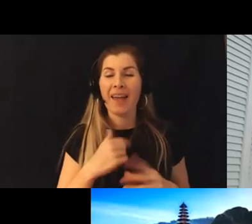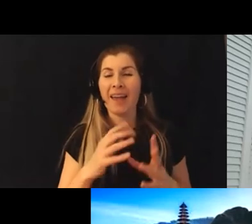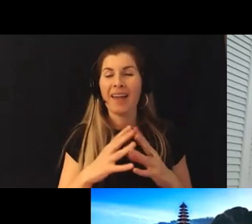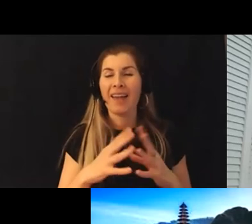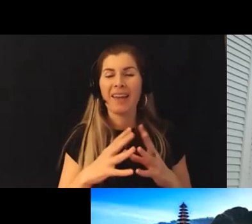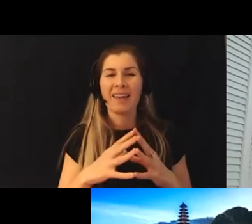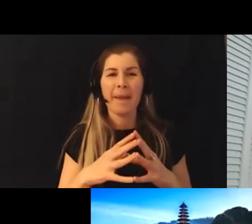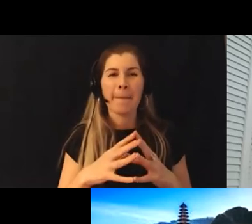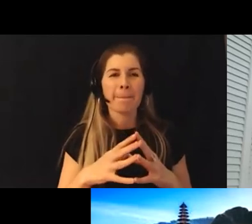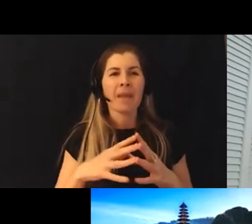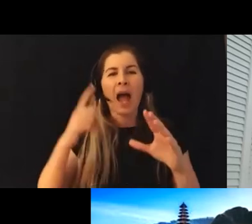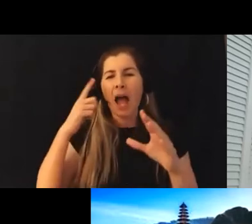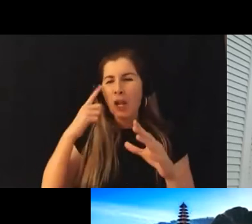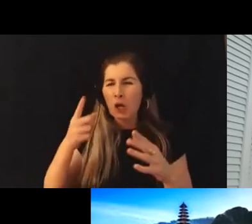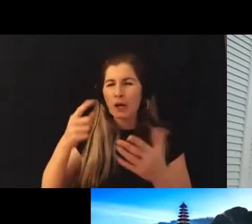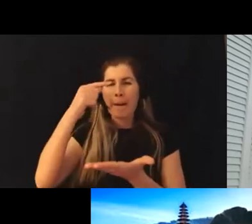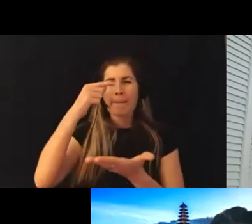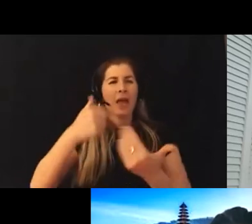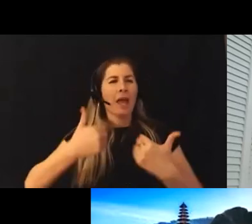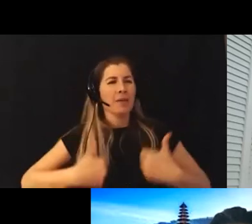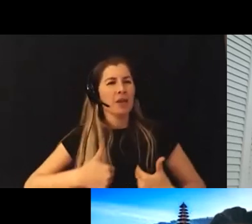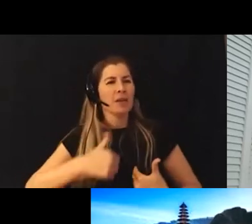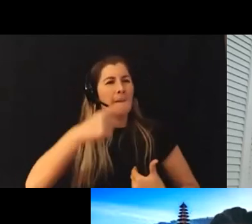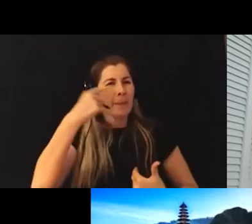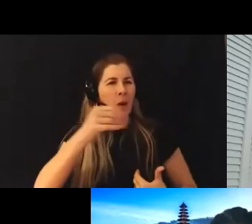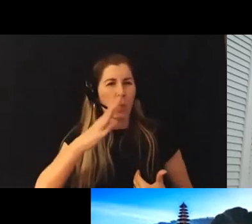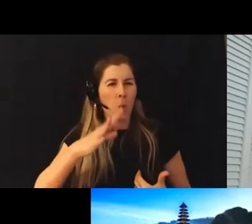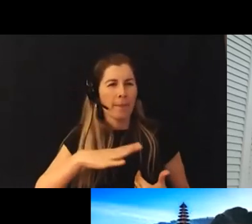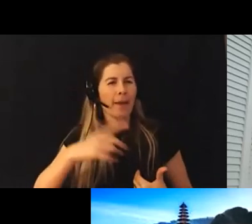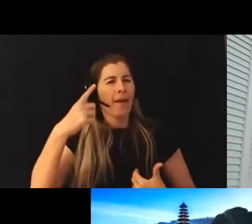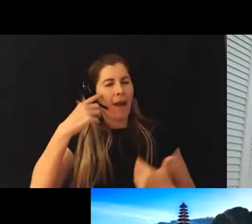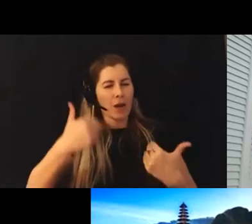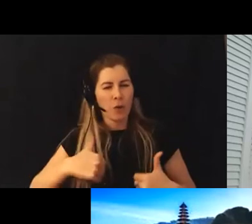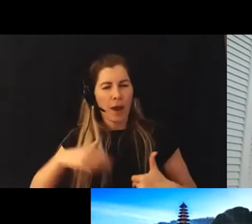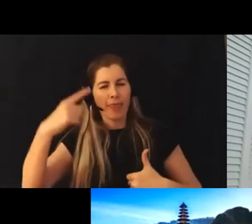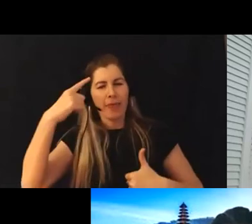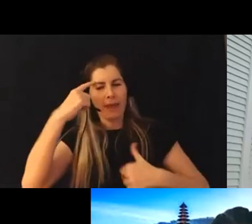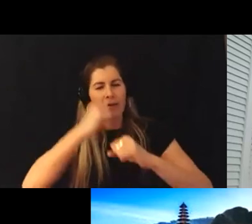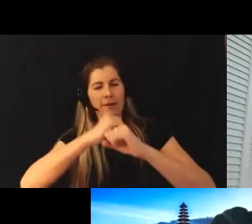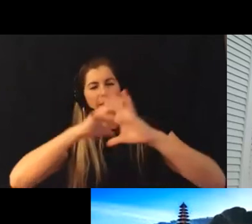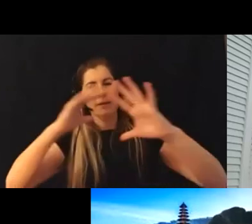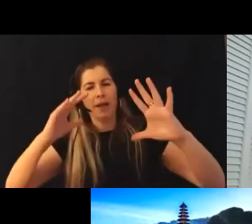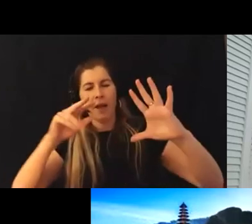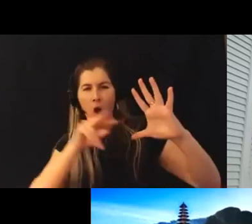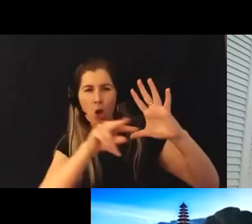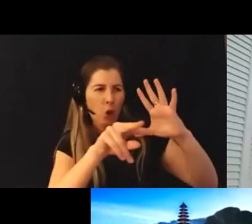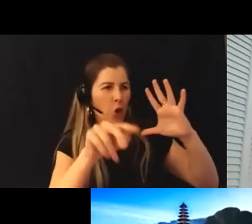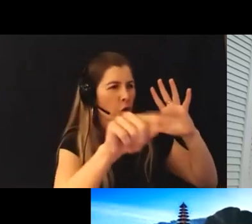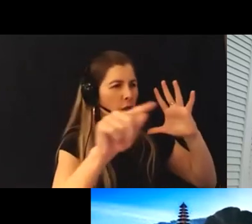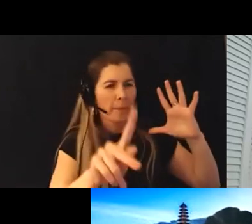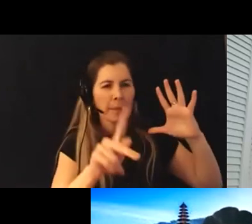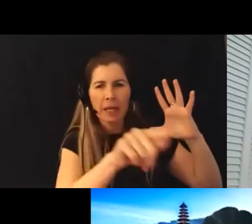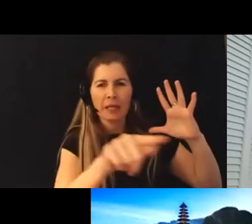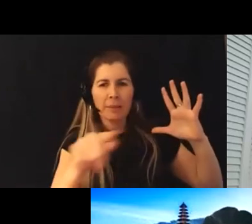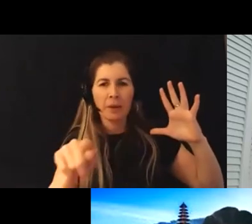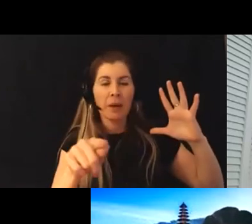this Black feminist lens really gives us the opportunity to make sure that we're looking at folks who are not at the